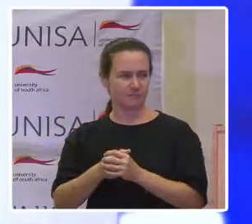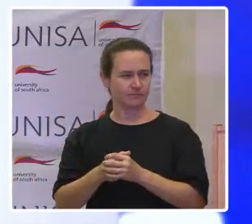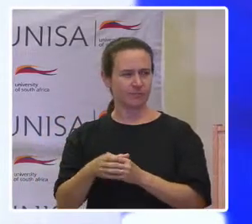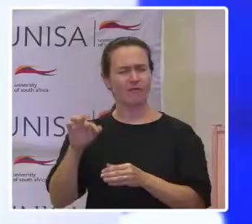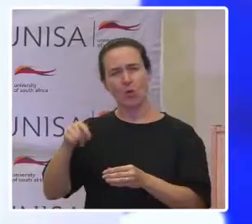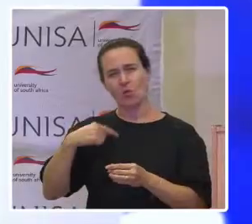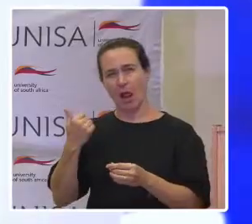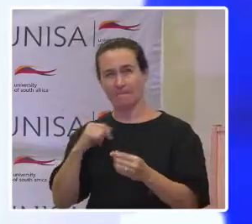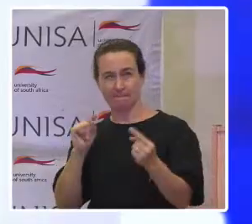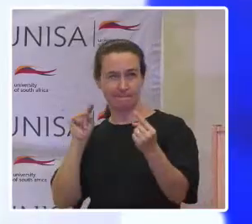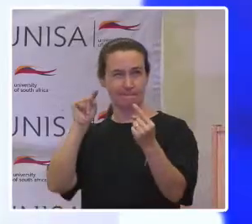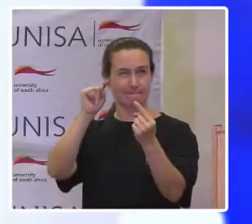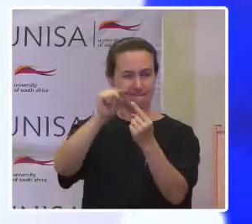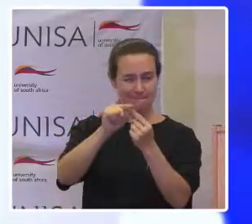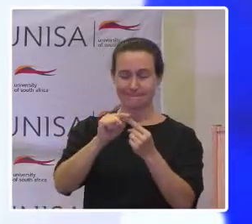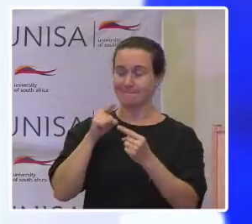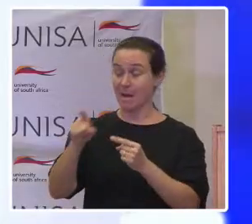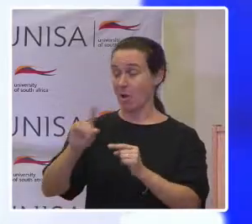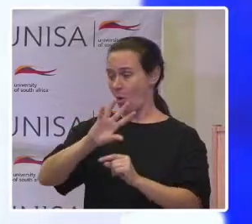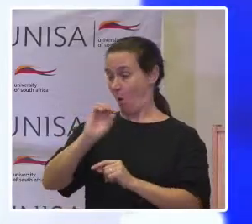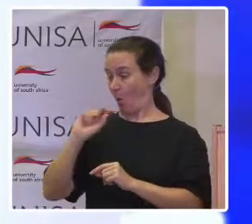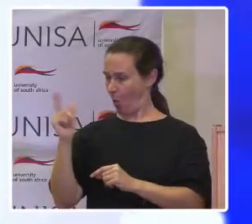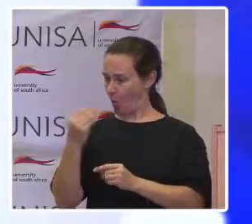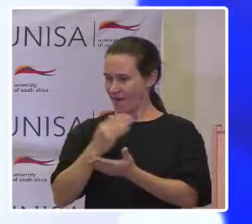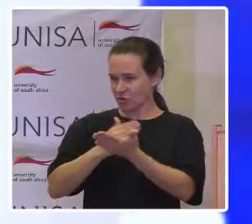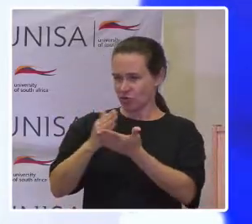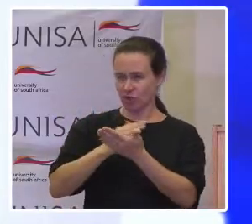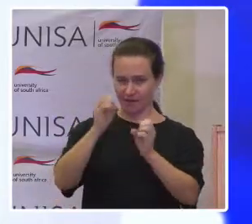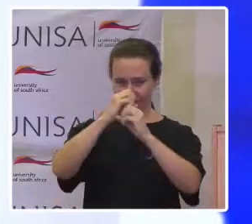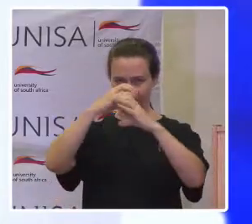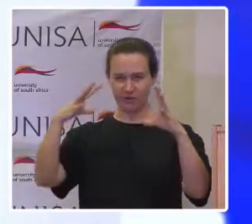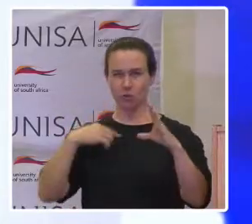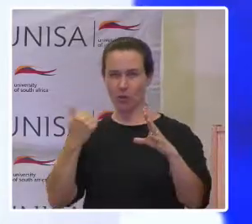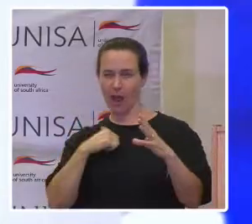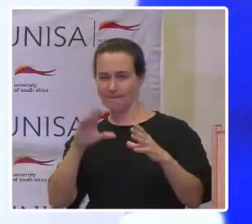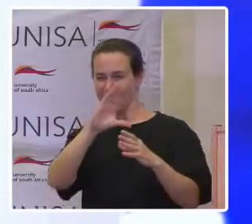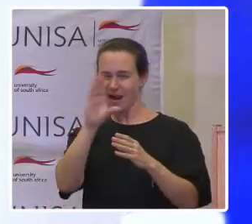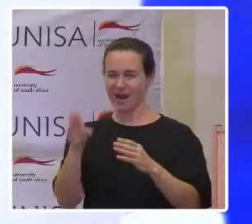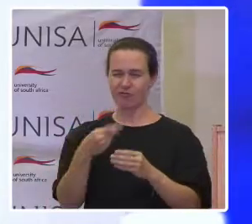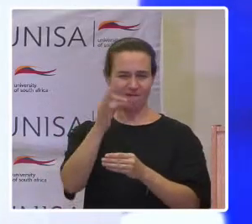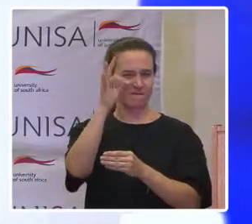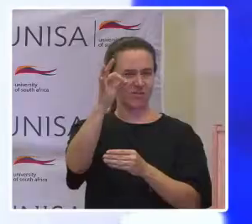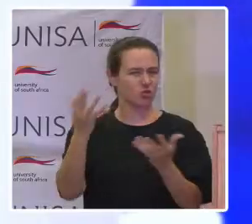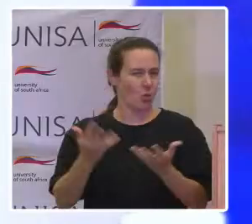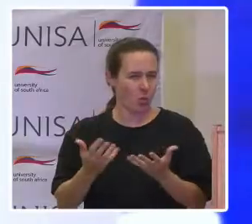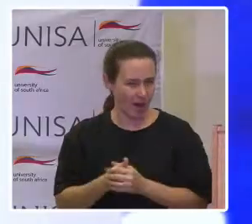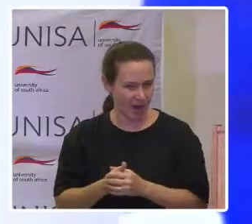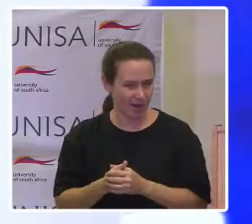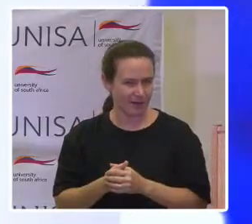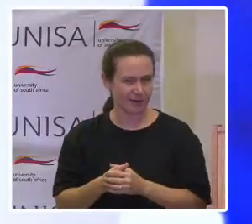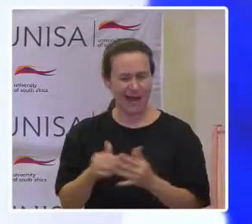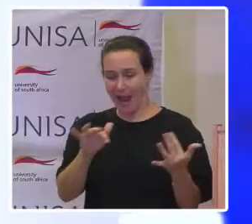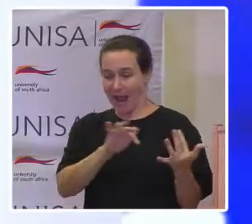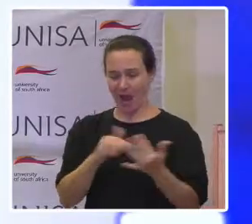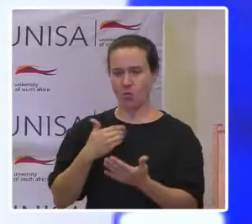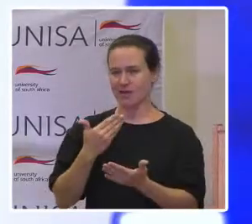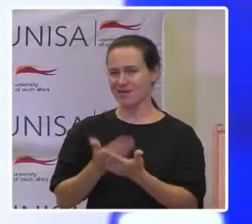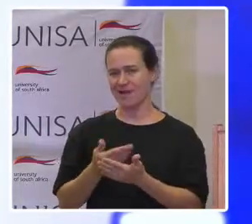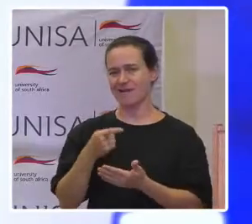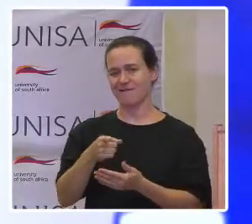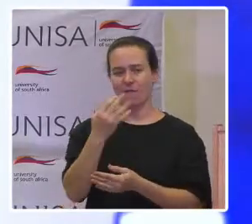mission. There's a shared vision in terms of the direction of where the continent is going, where we need to go, and how we need to get